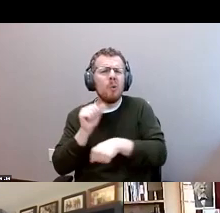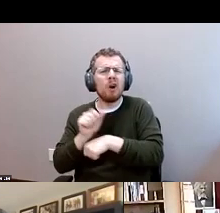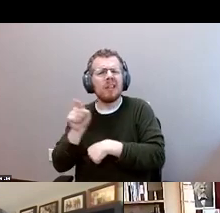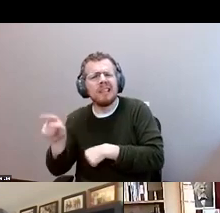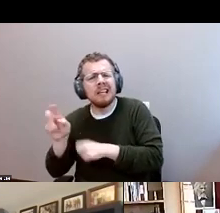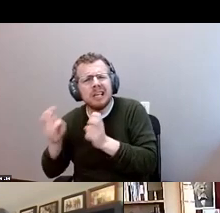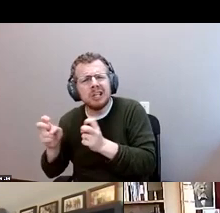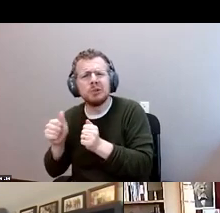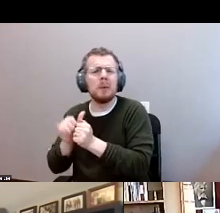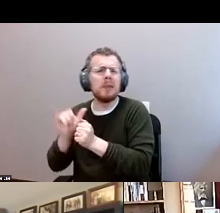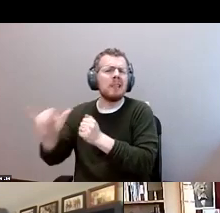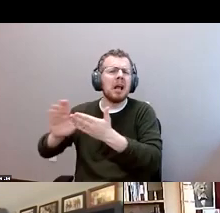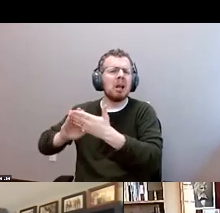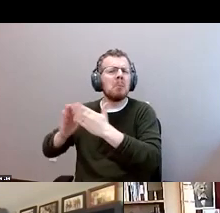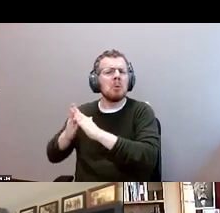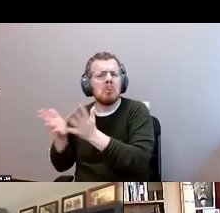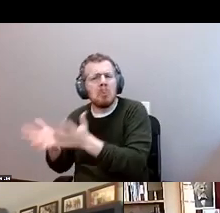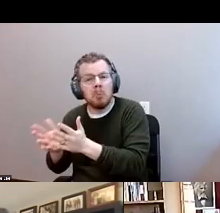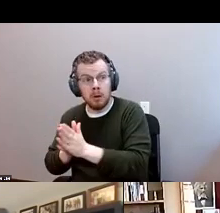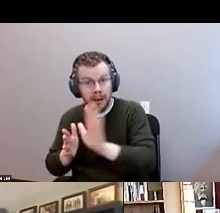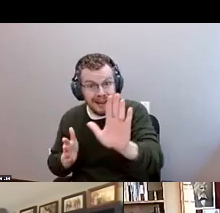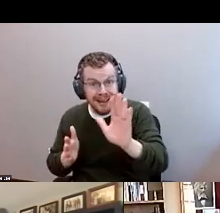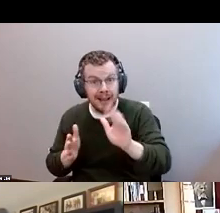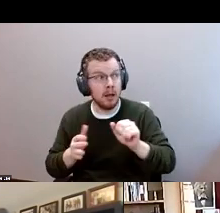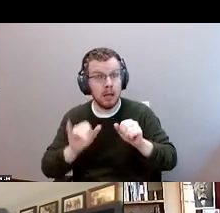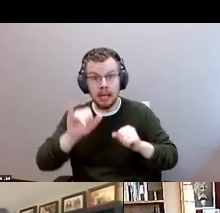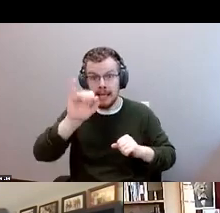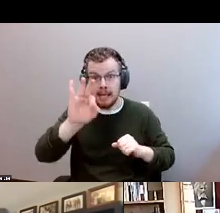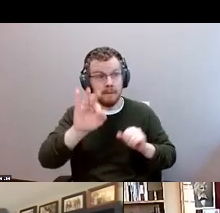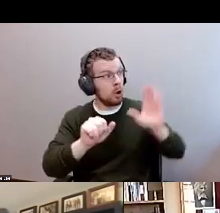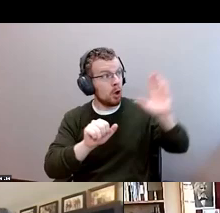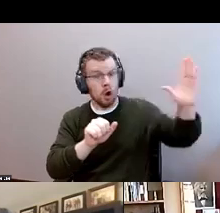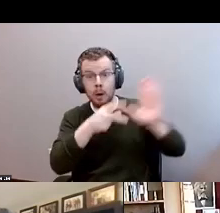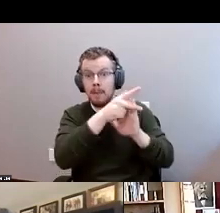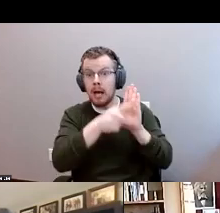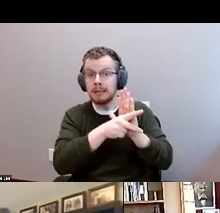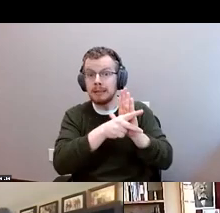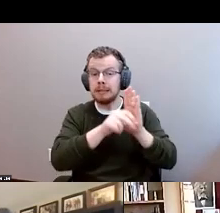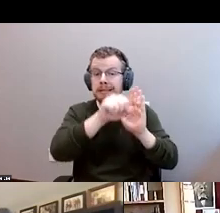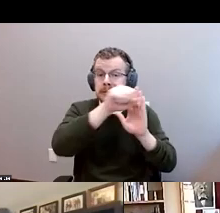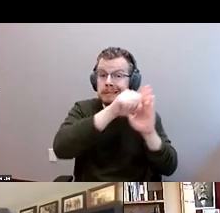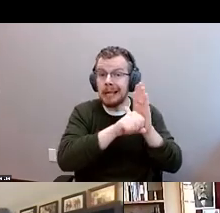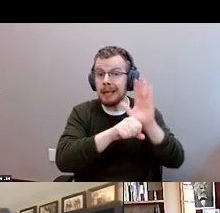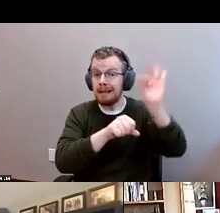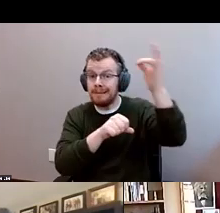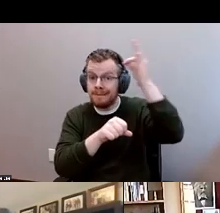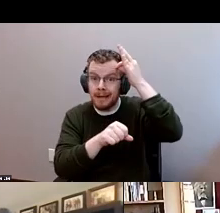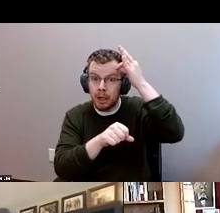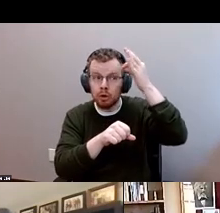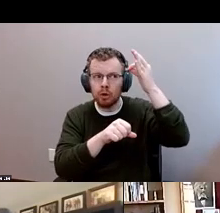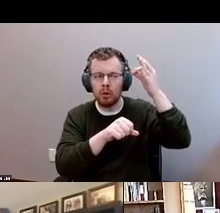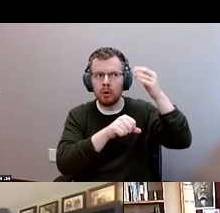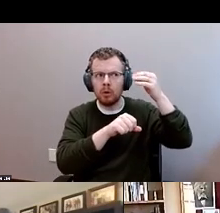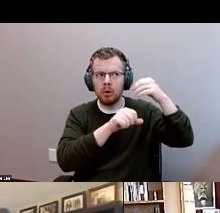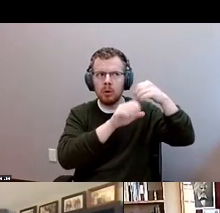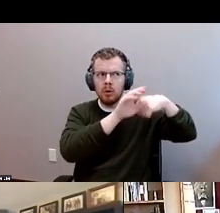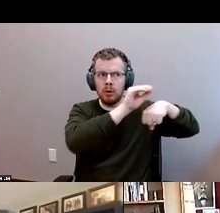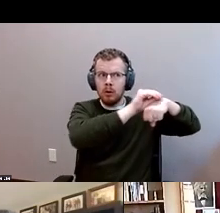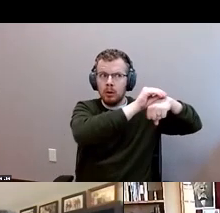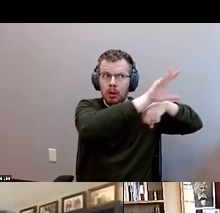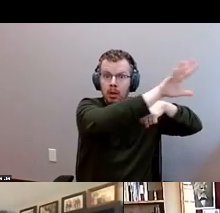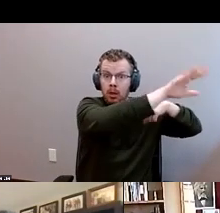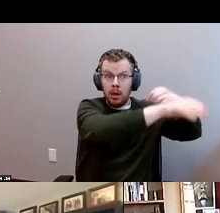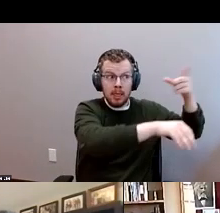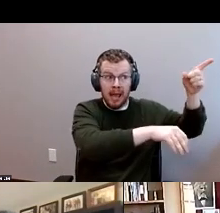but if the policies that come down from the state, from the federal, that are influenced by these conversations have huge impact